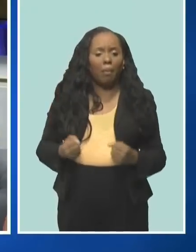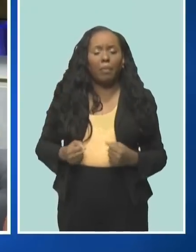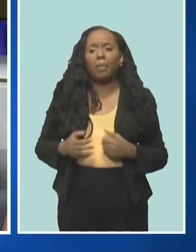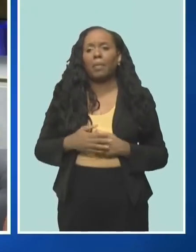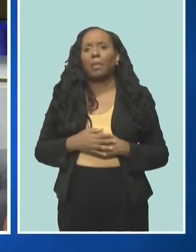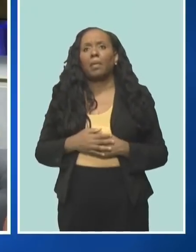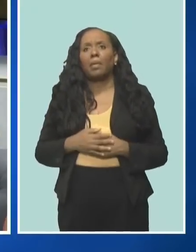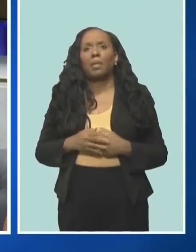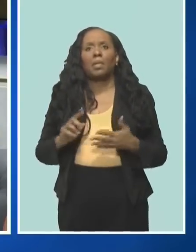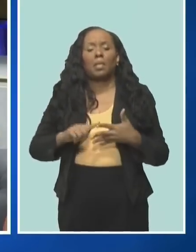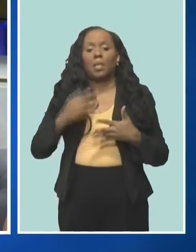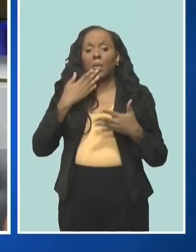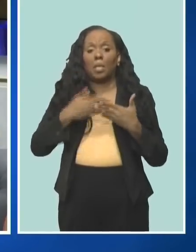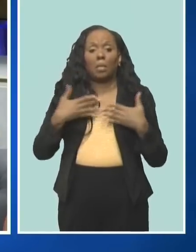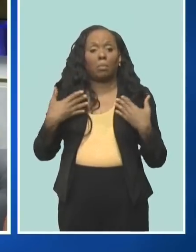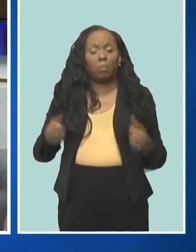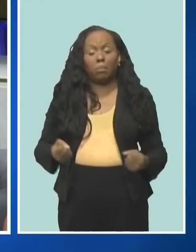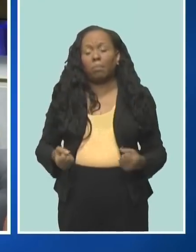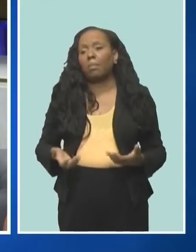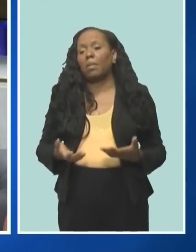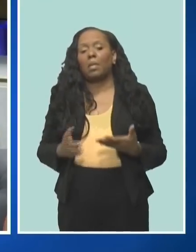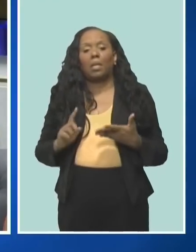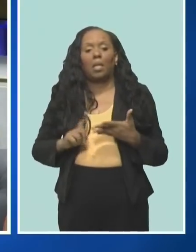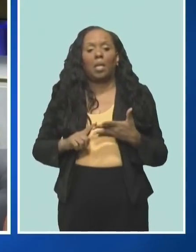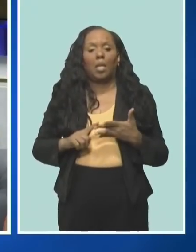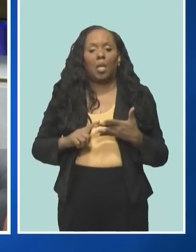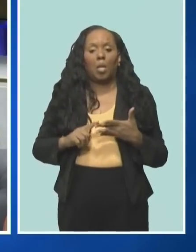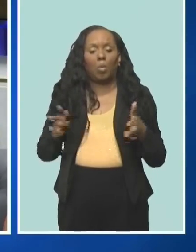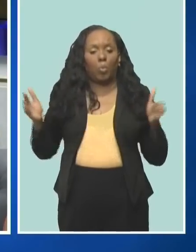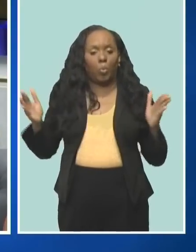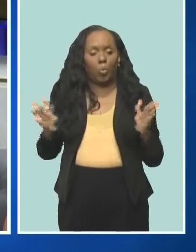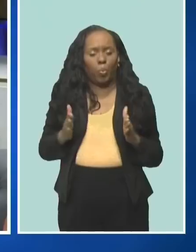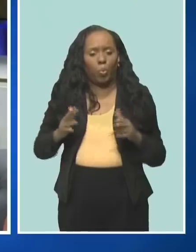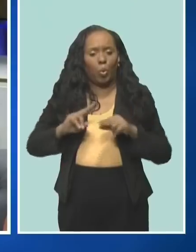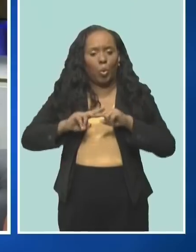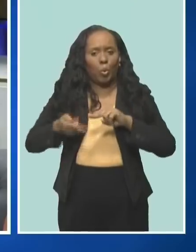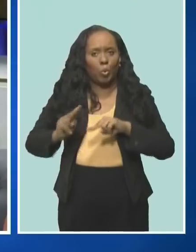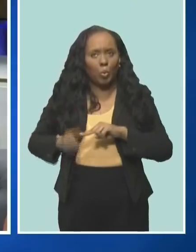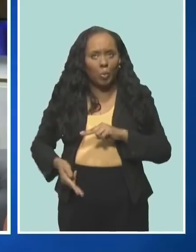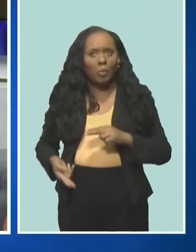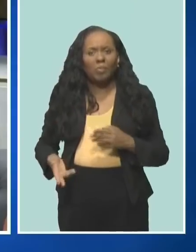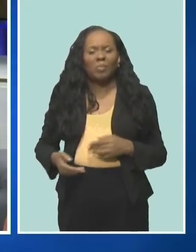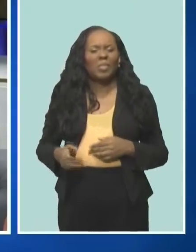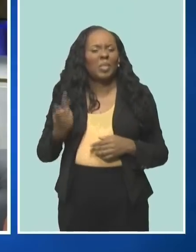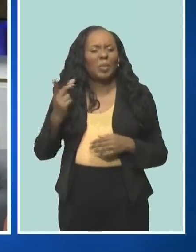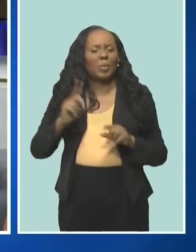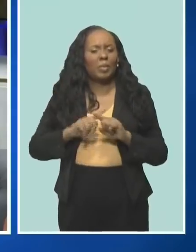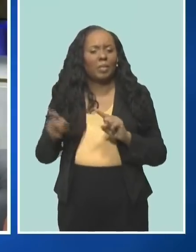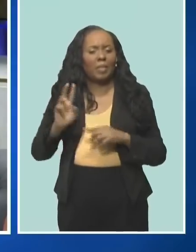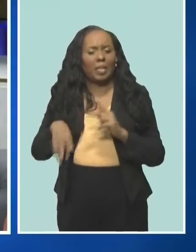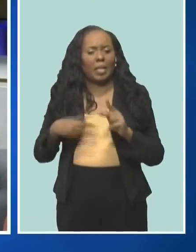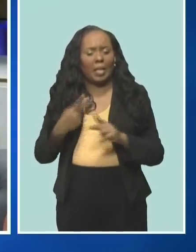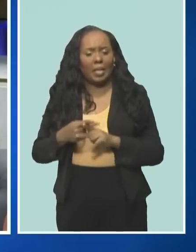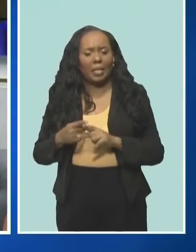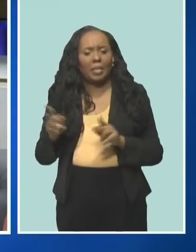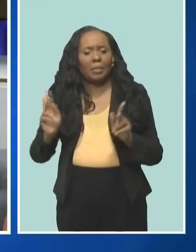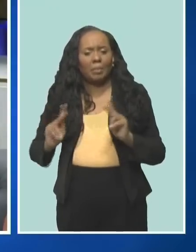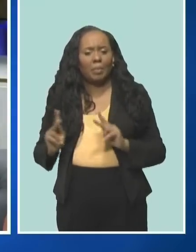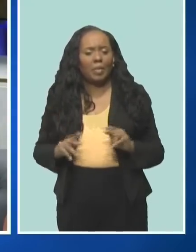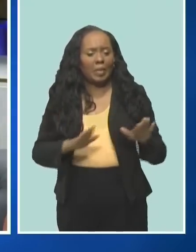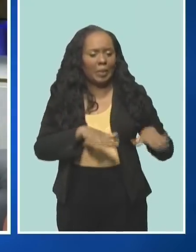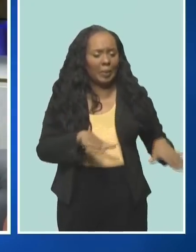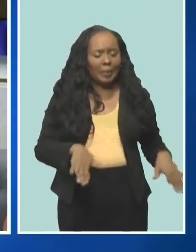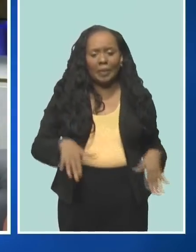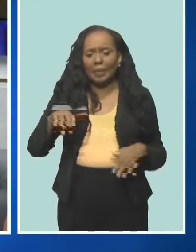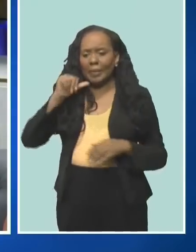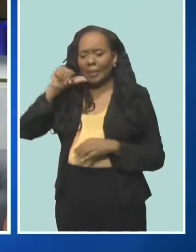good being, well-being, that sort of stuff. Because, you know, there are two different demographics and people think differently as